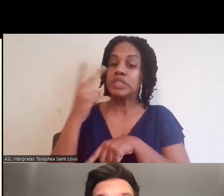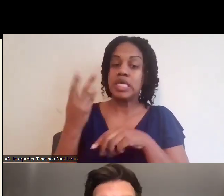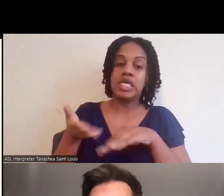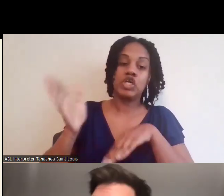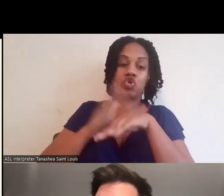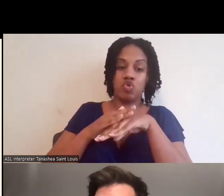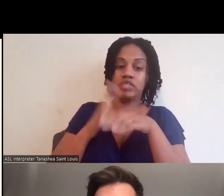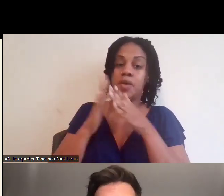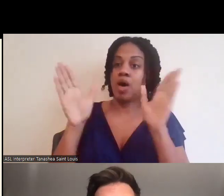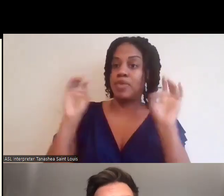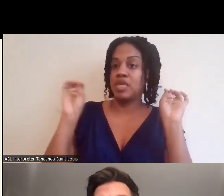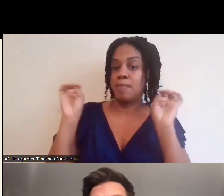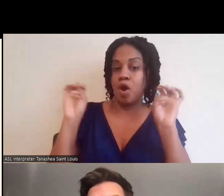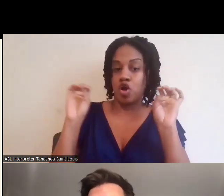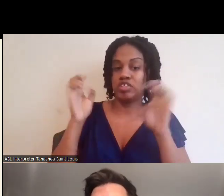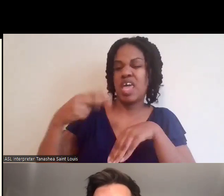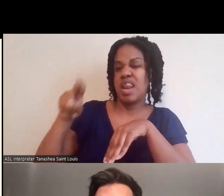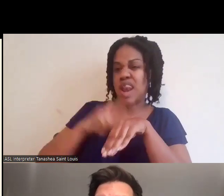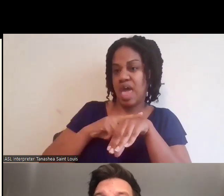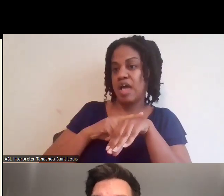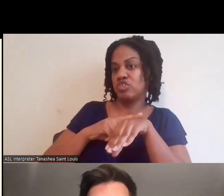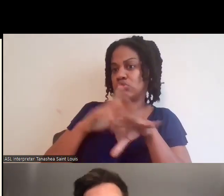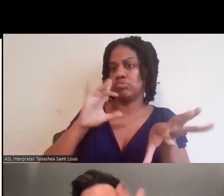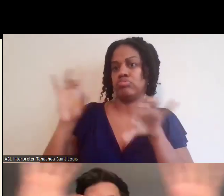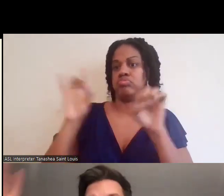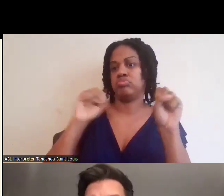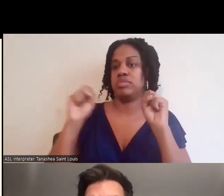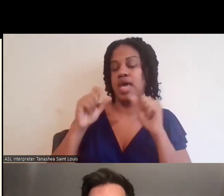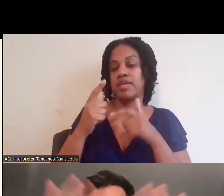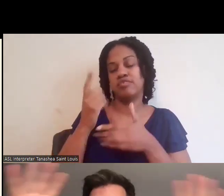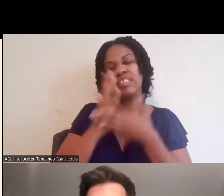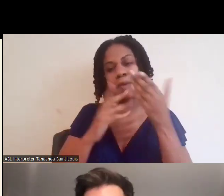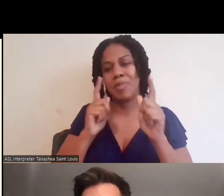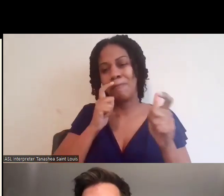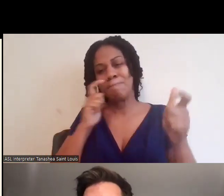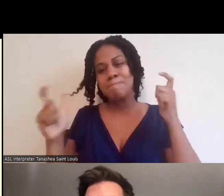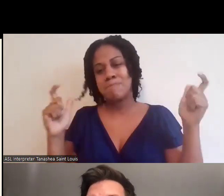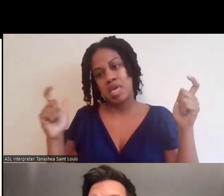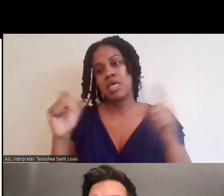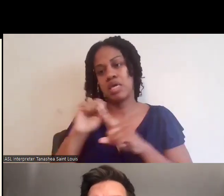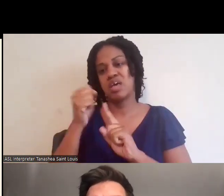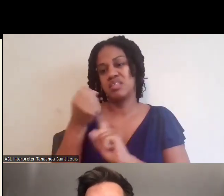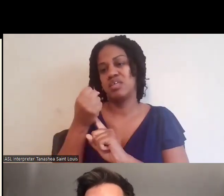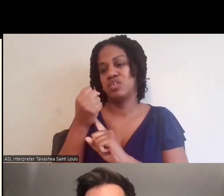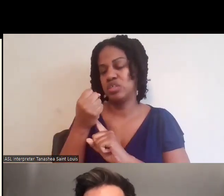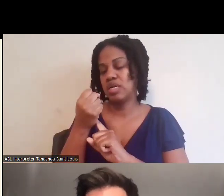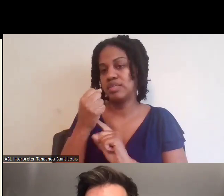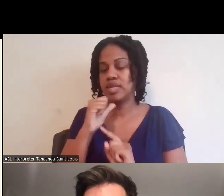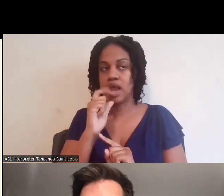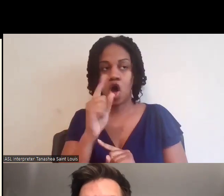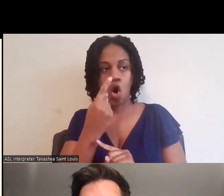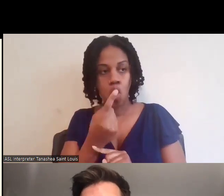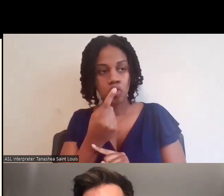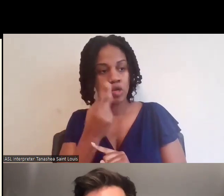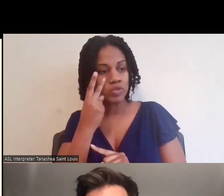in public emergencies and natural disasters. These are just some of the big sort of conditions that not only we find ourselves